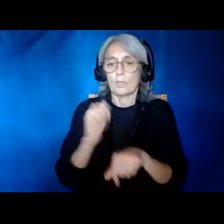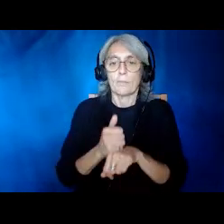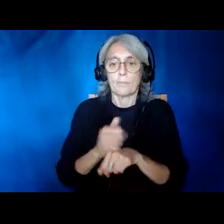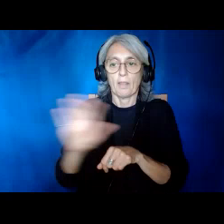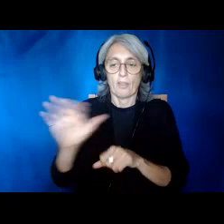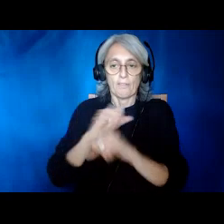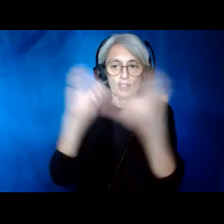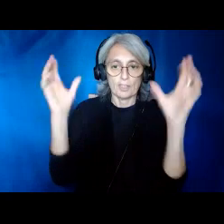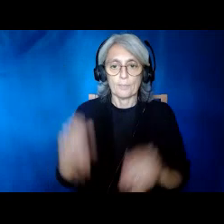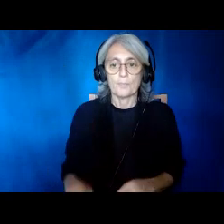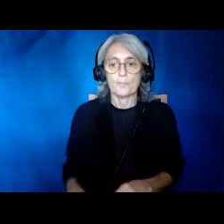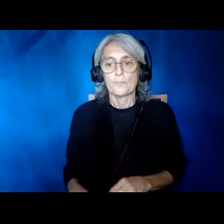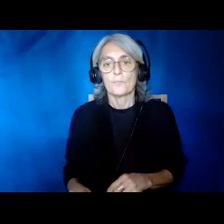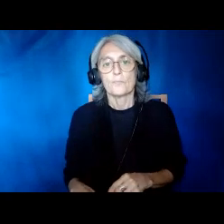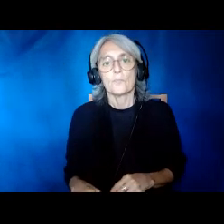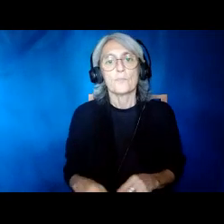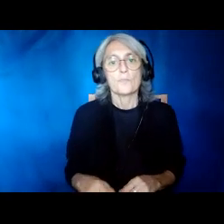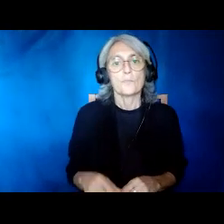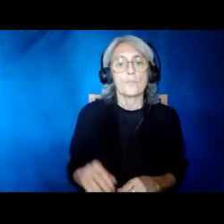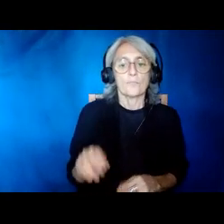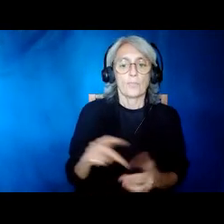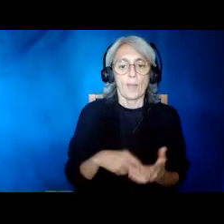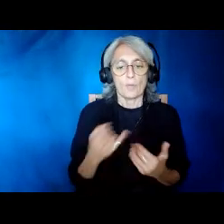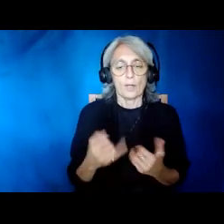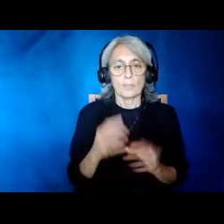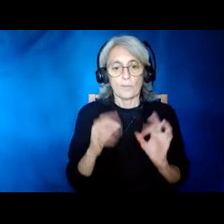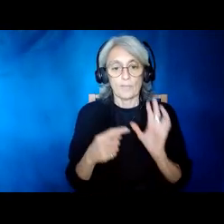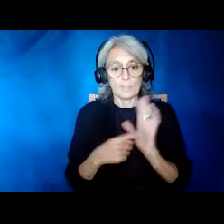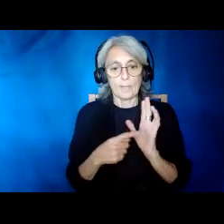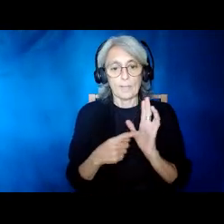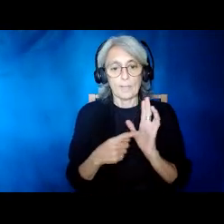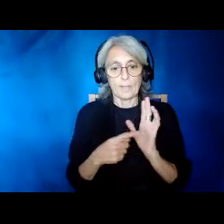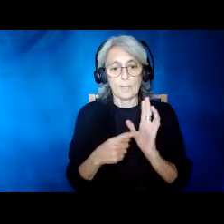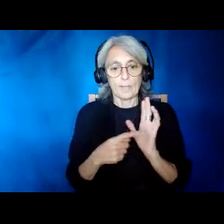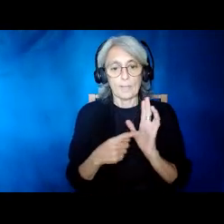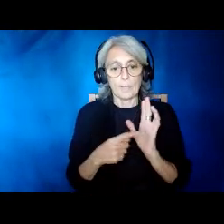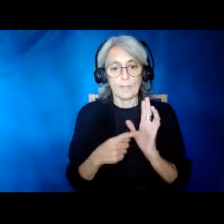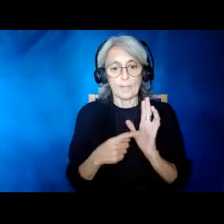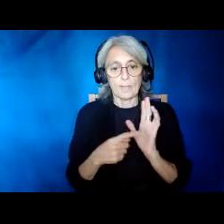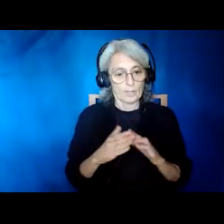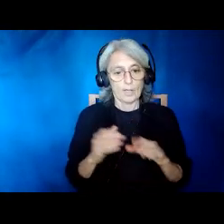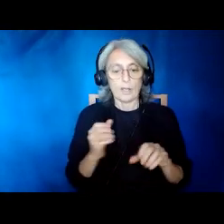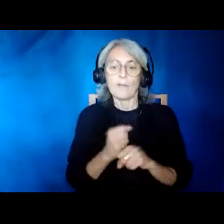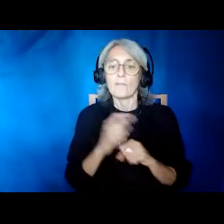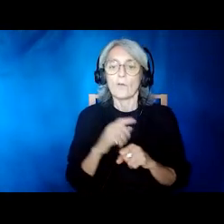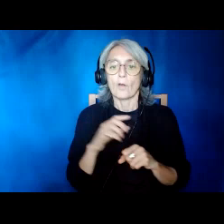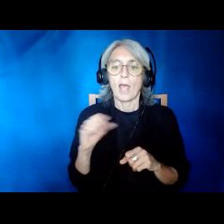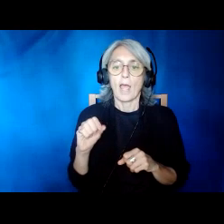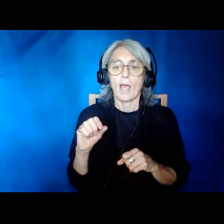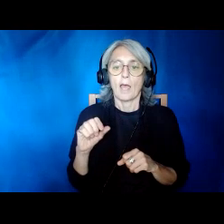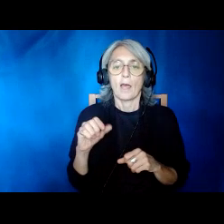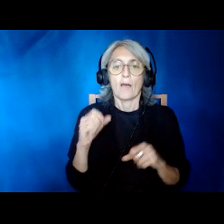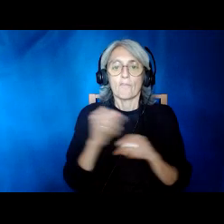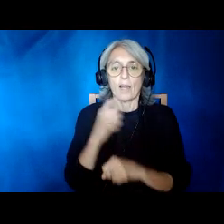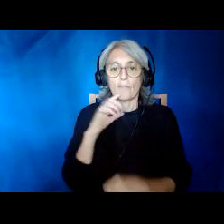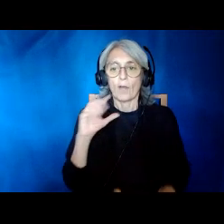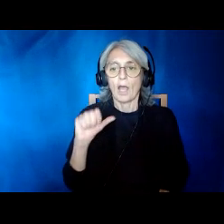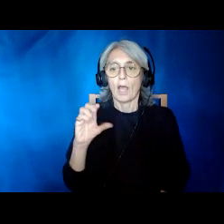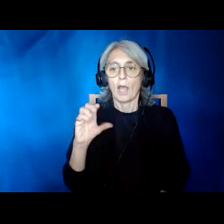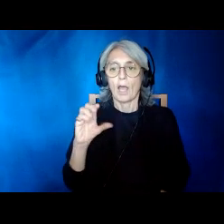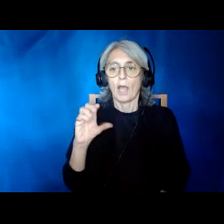This project is an example of a working class community fighting for a come up that supports all of their neighbors. This